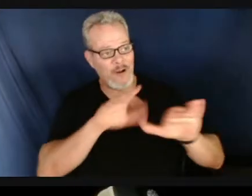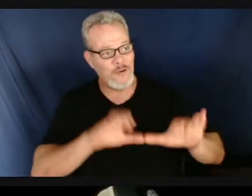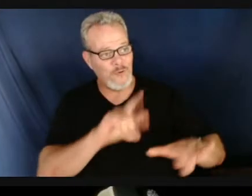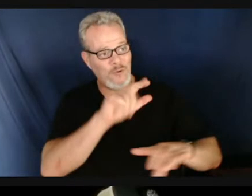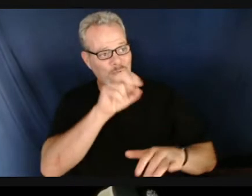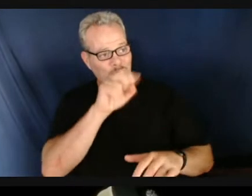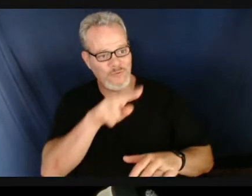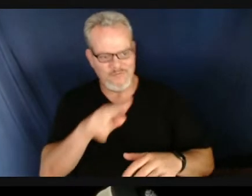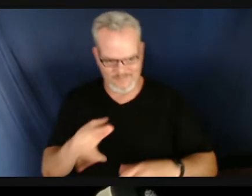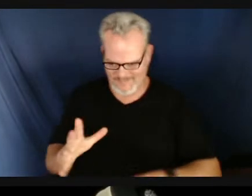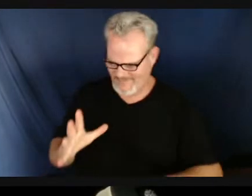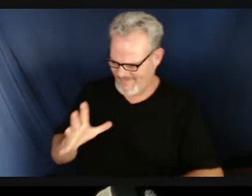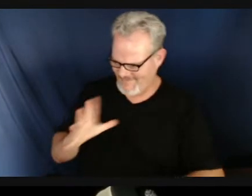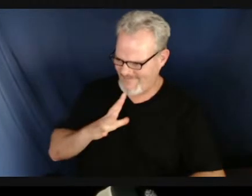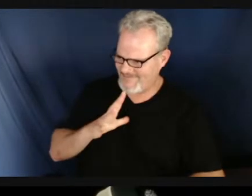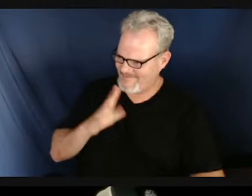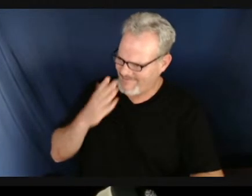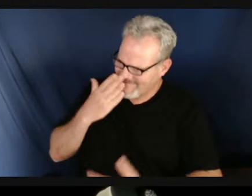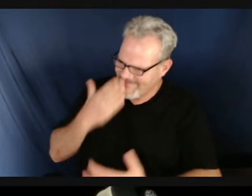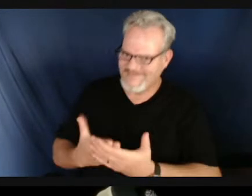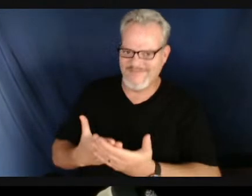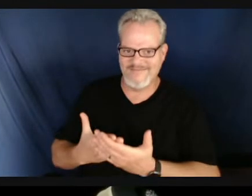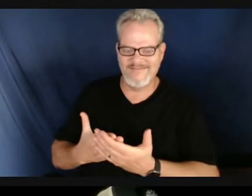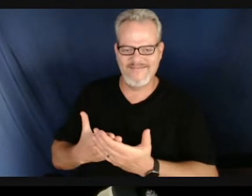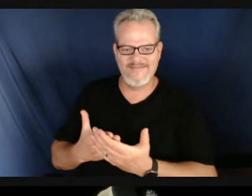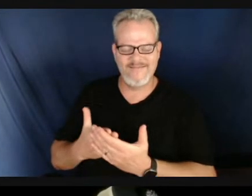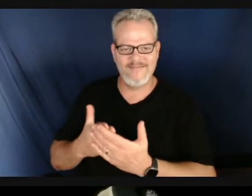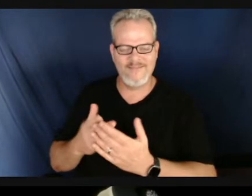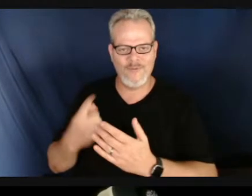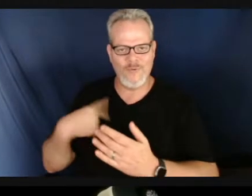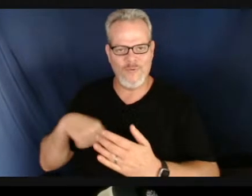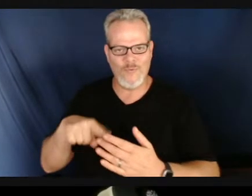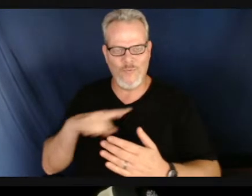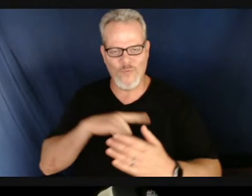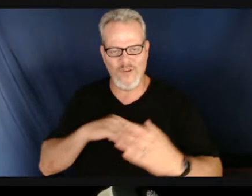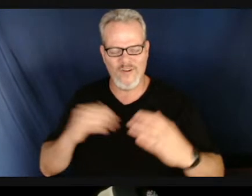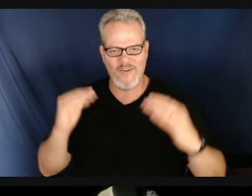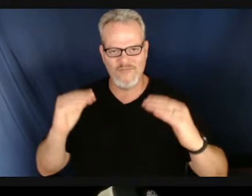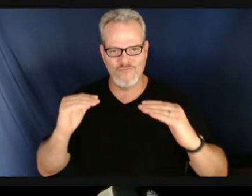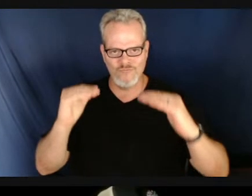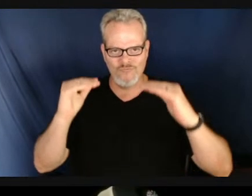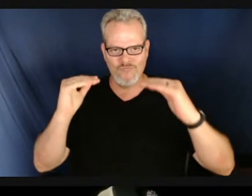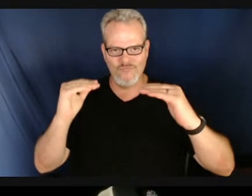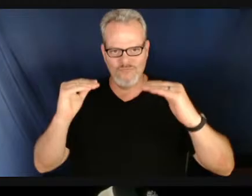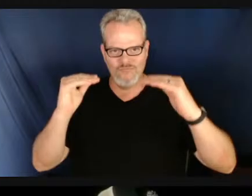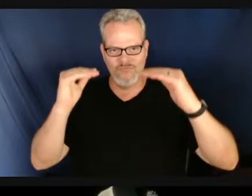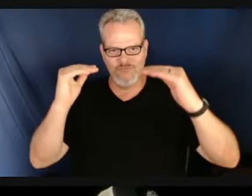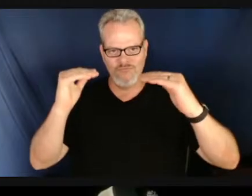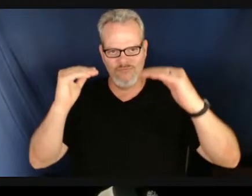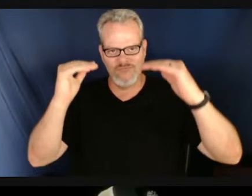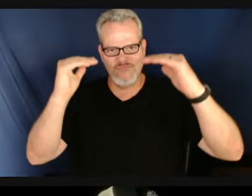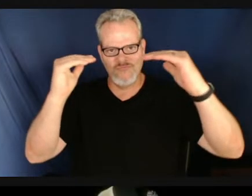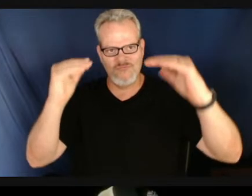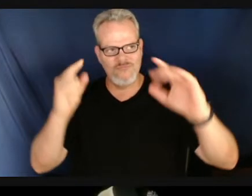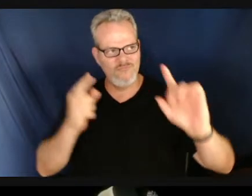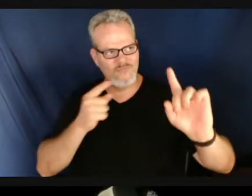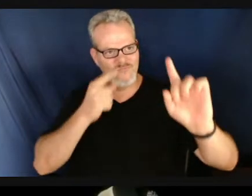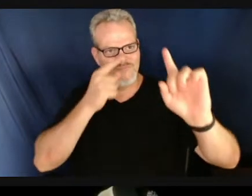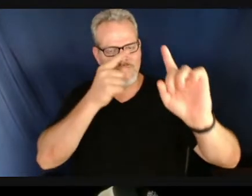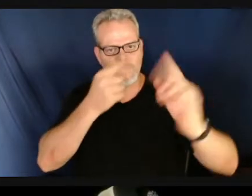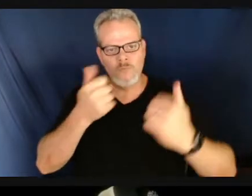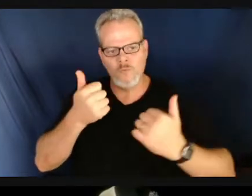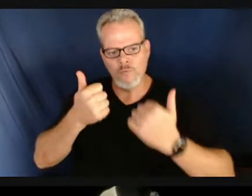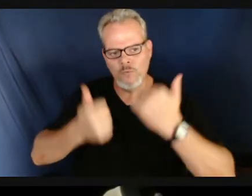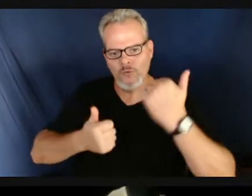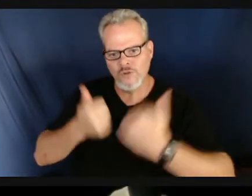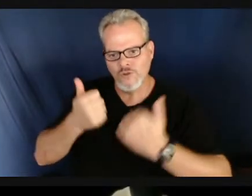good. The goalpost is moving again on us. We have not figured out yet if it's the doming, if it's